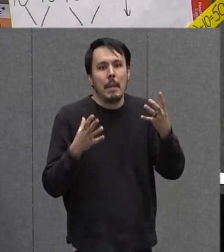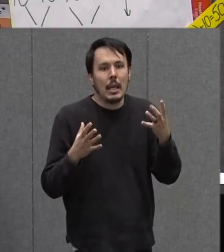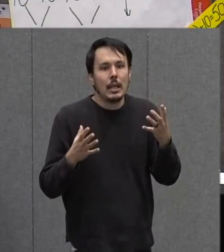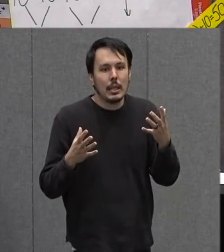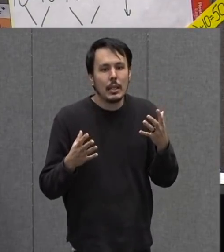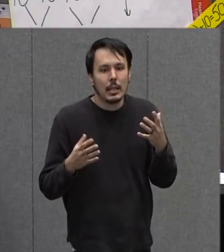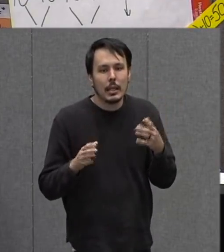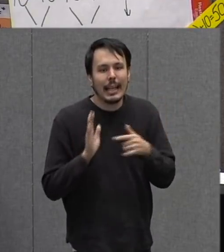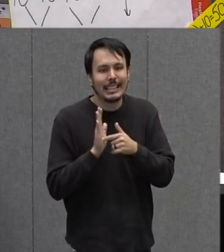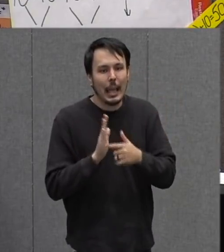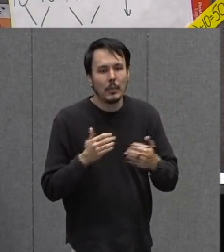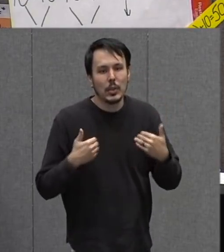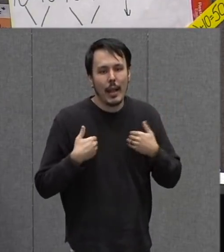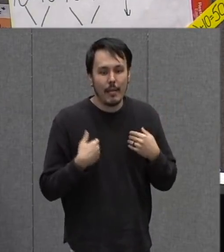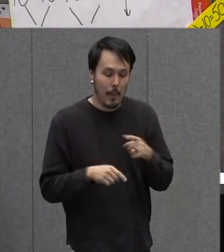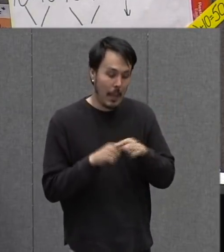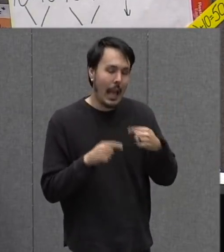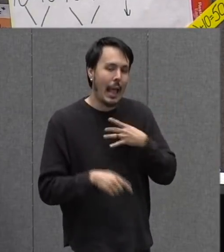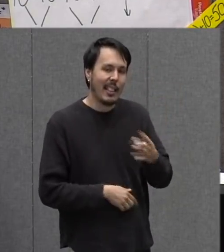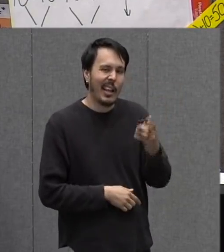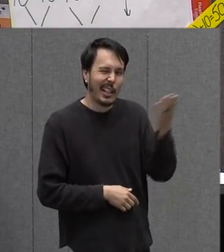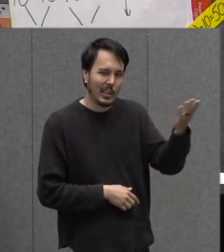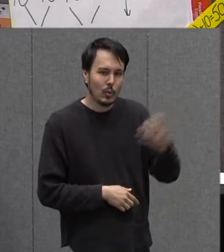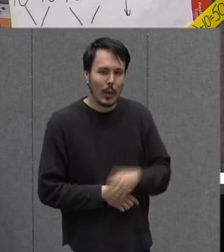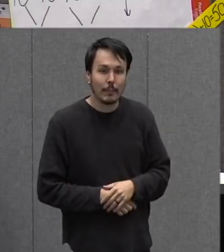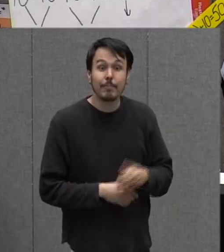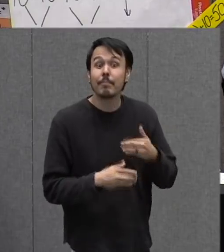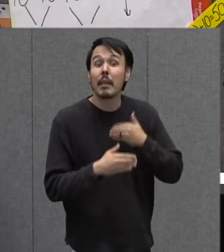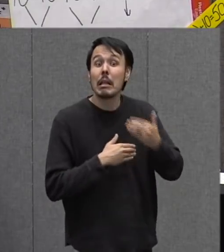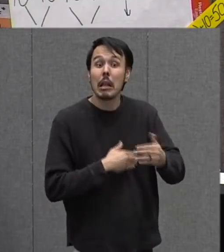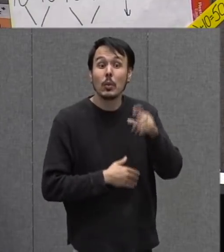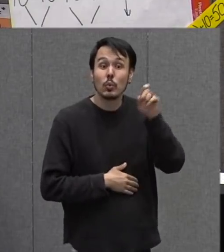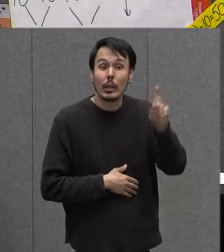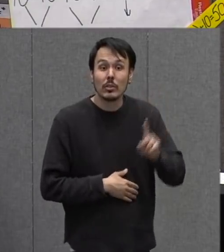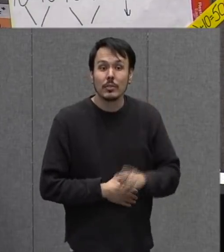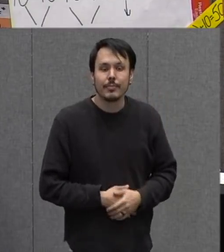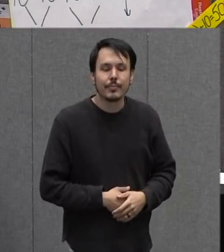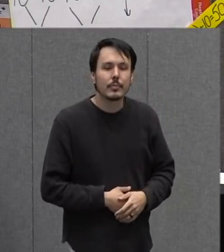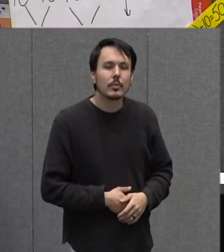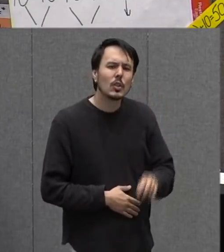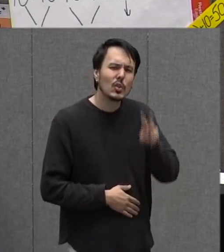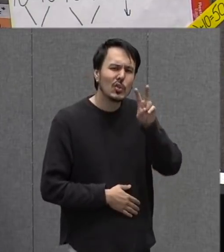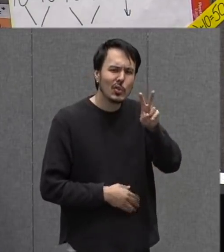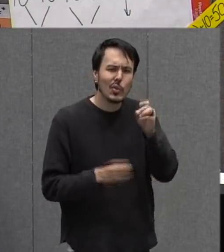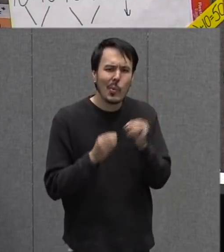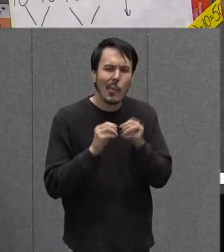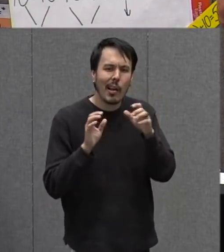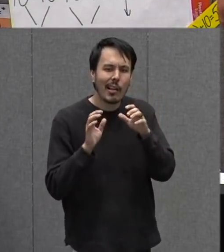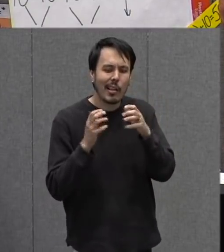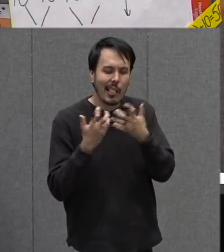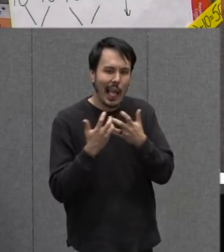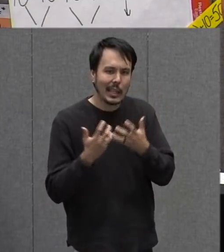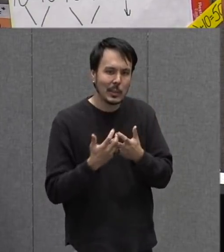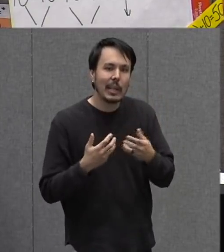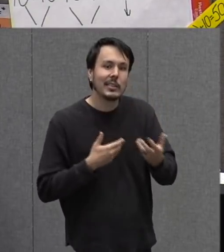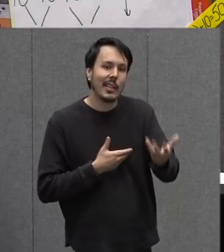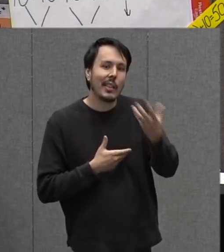one here that I really liked. So here's our next question. 2 more classmates join in your class.